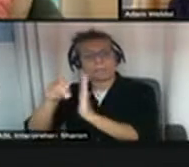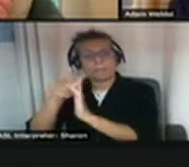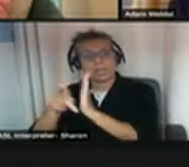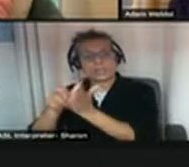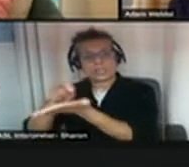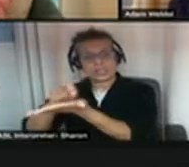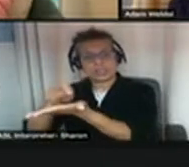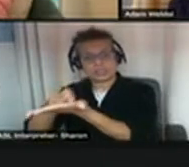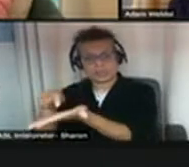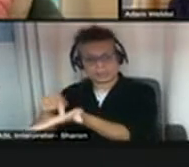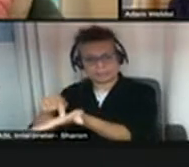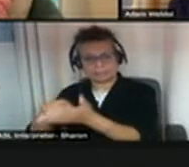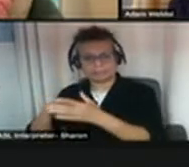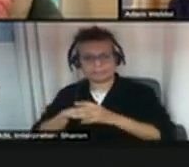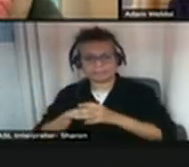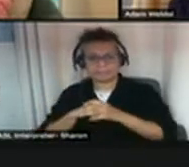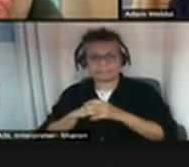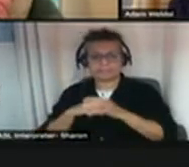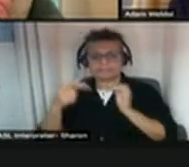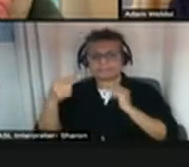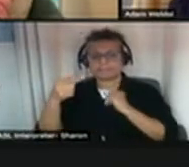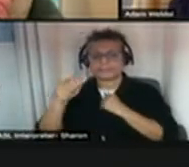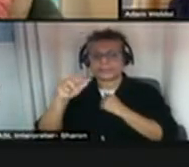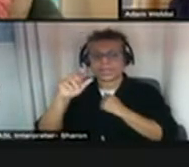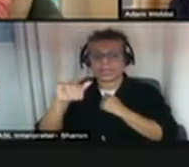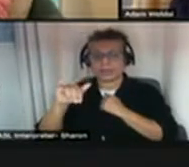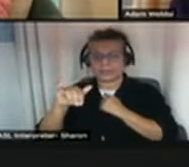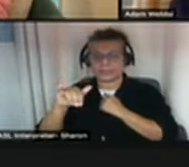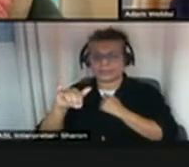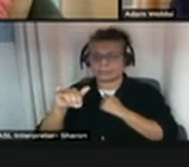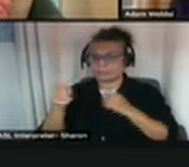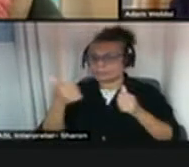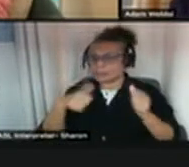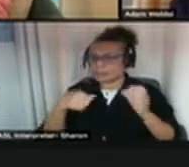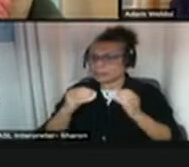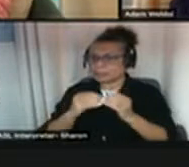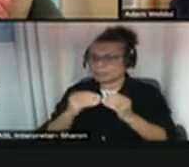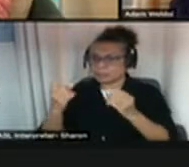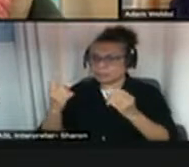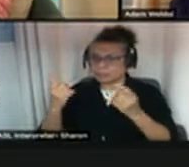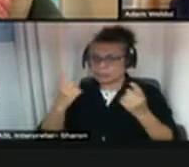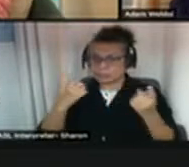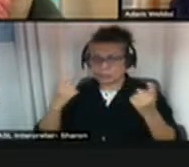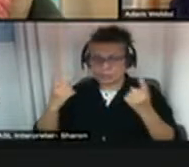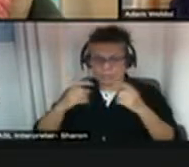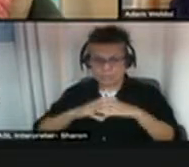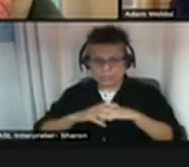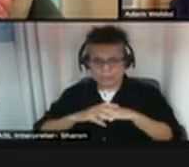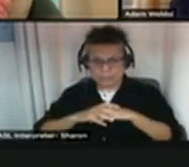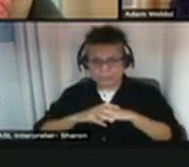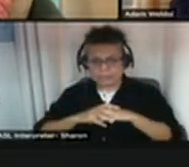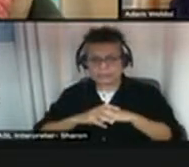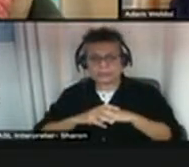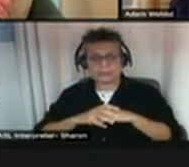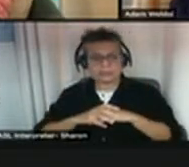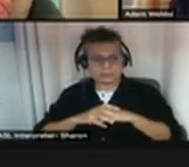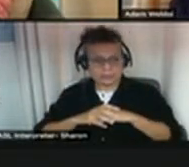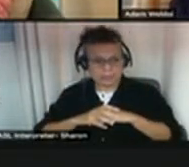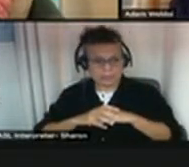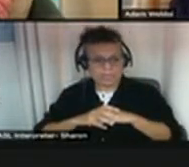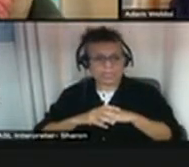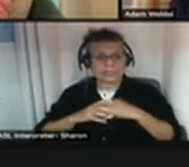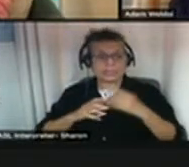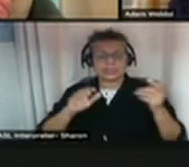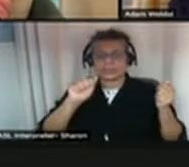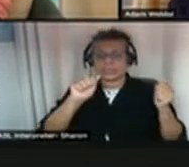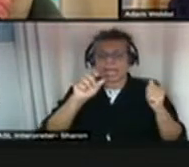good. All right, so any further questions? So one more time, Mr. Walde made a motion to refer